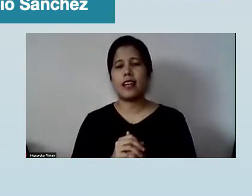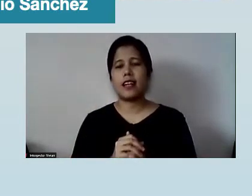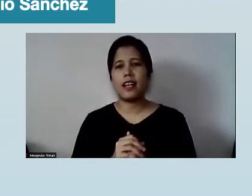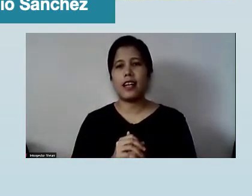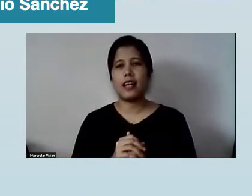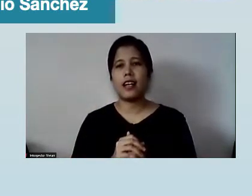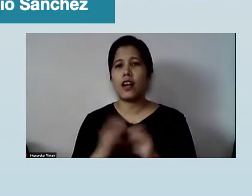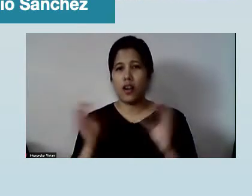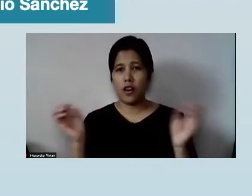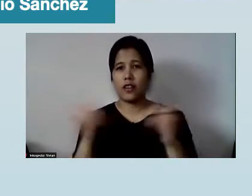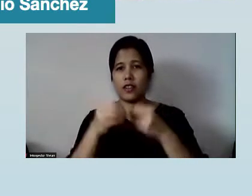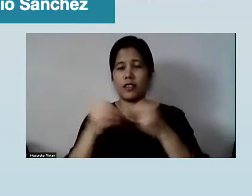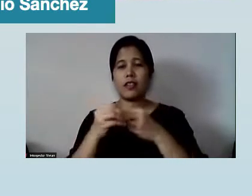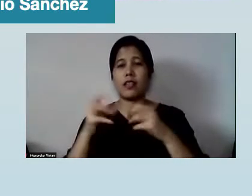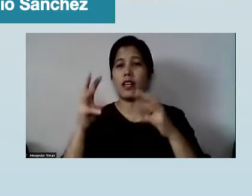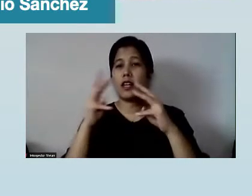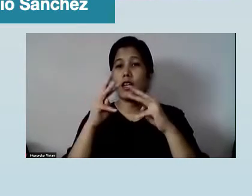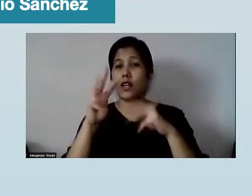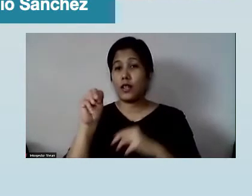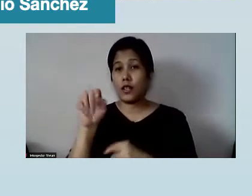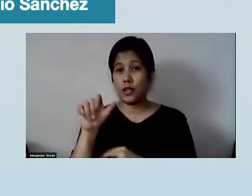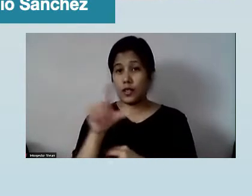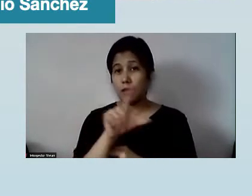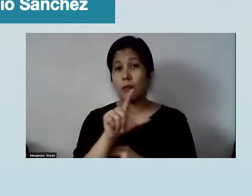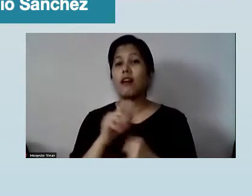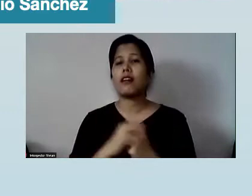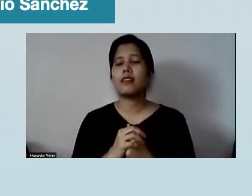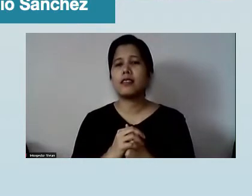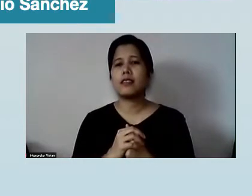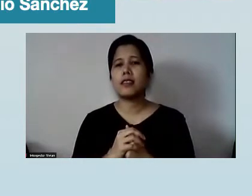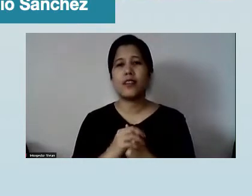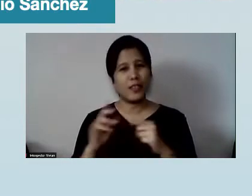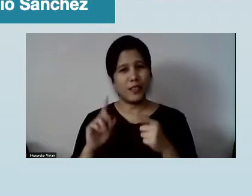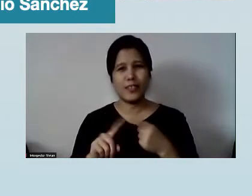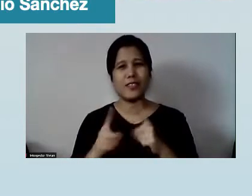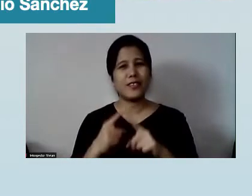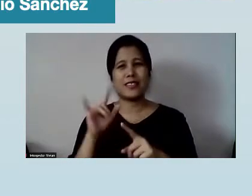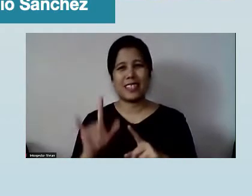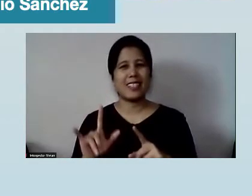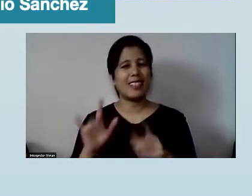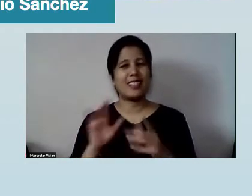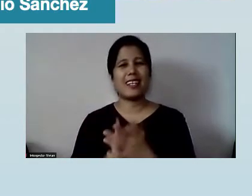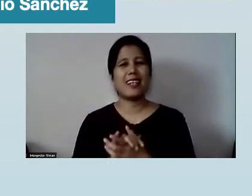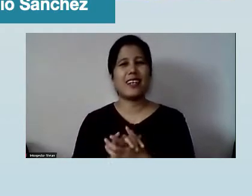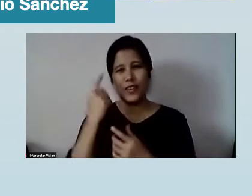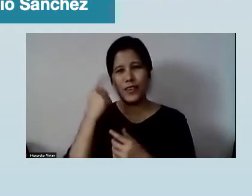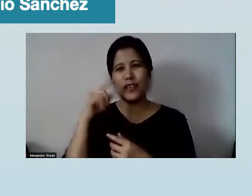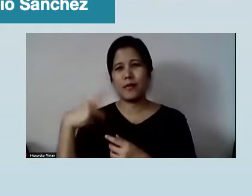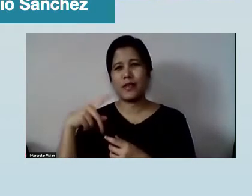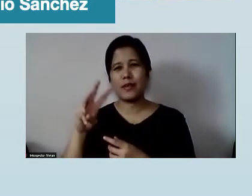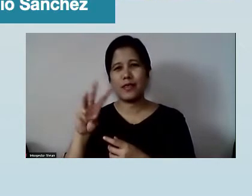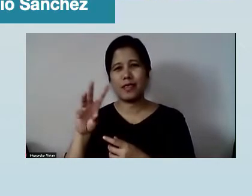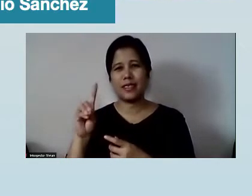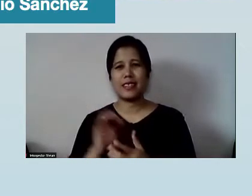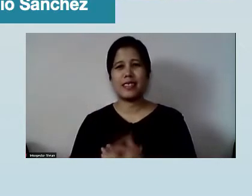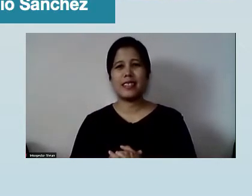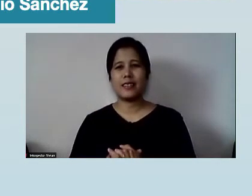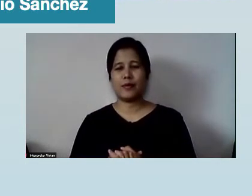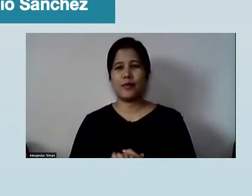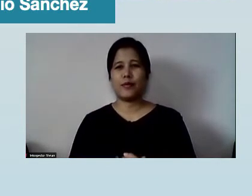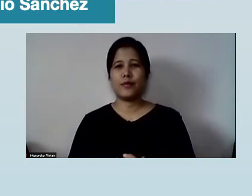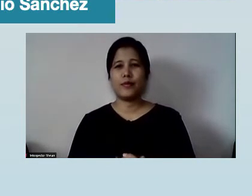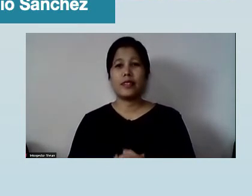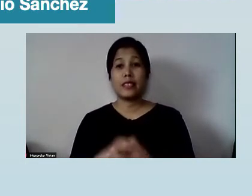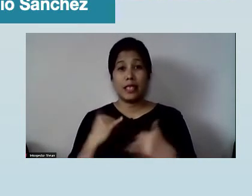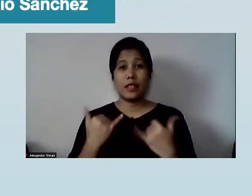mga malls. Kaya po ang ating mga malls ngayon, friendly na yan sa mga shoppers with disabilities. Okay.